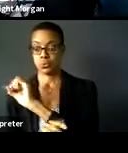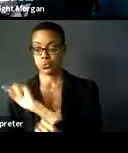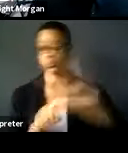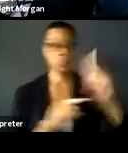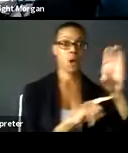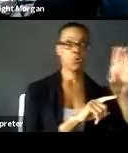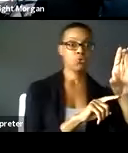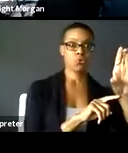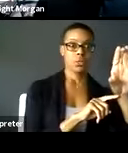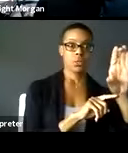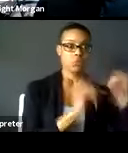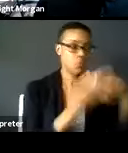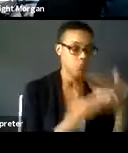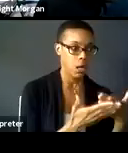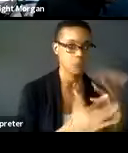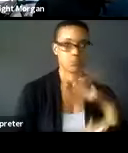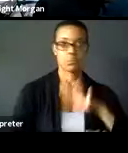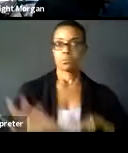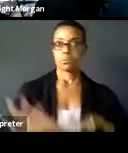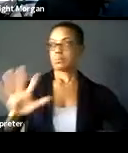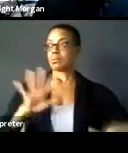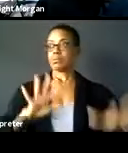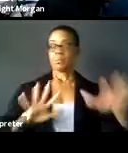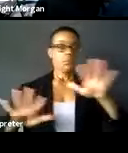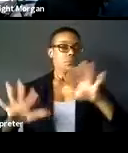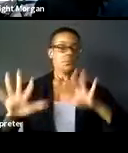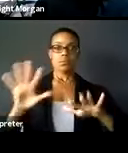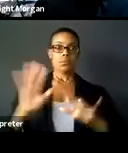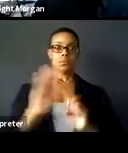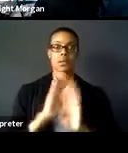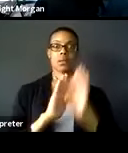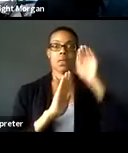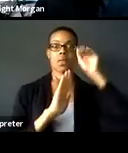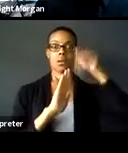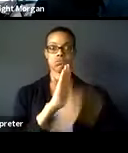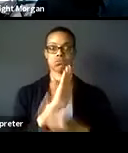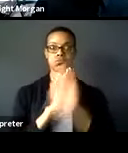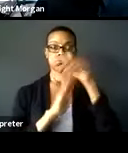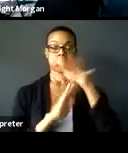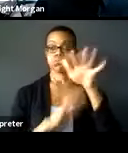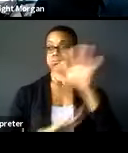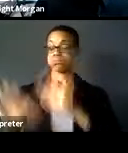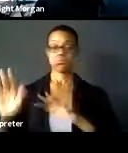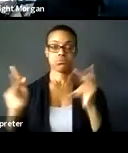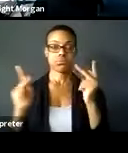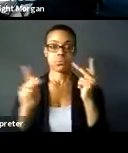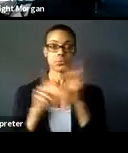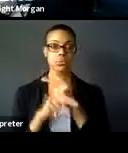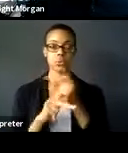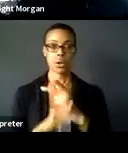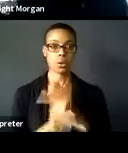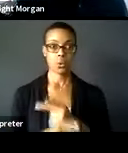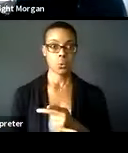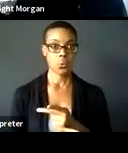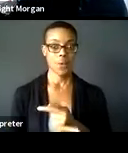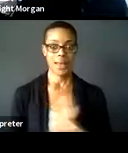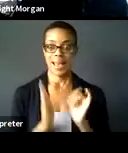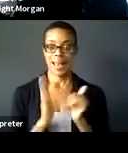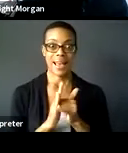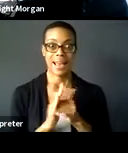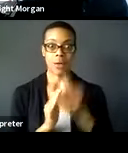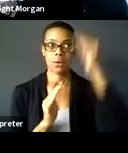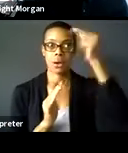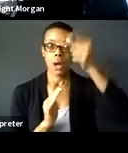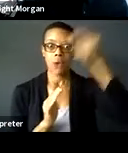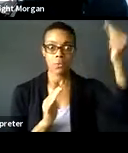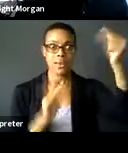space. So it was a roller coaster, not only figuring out how the government